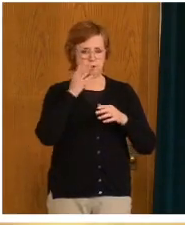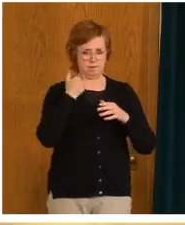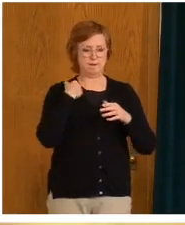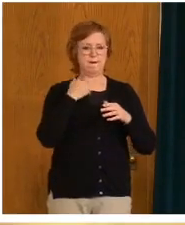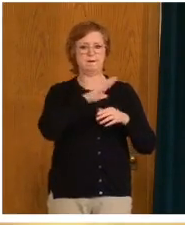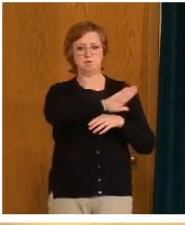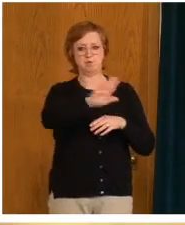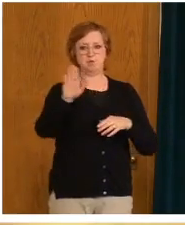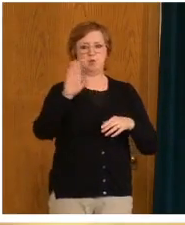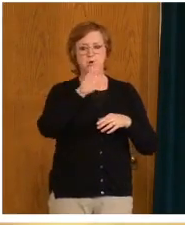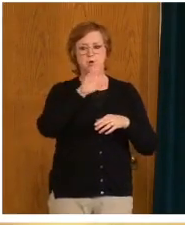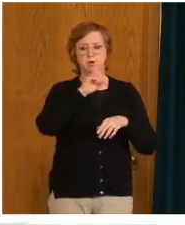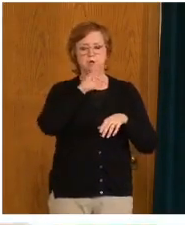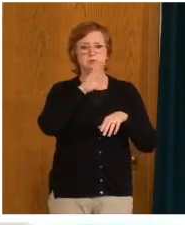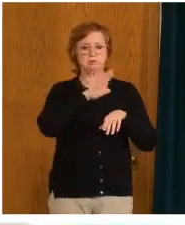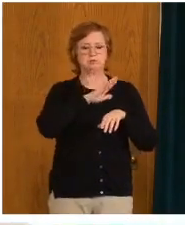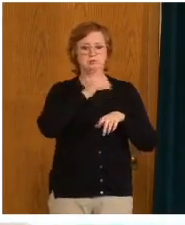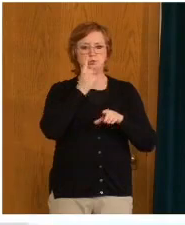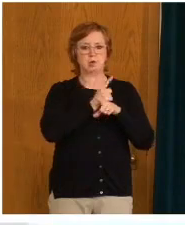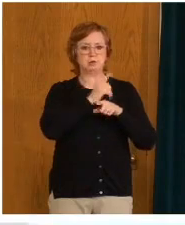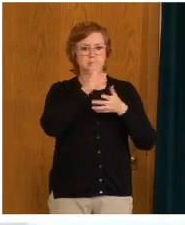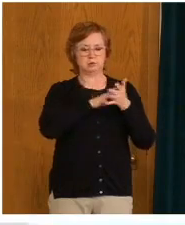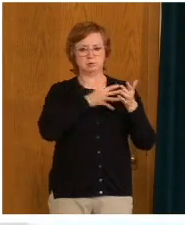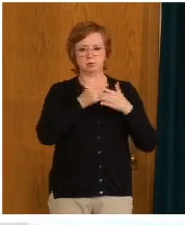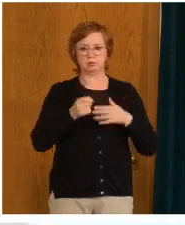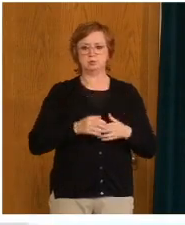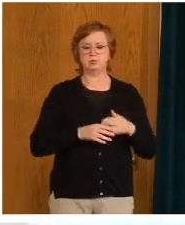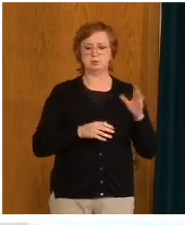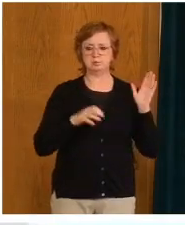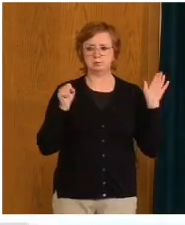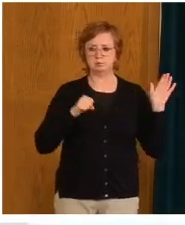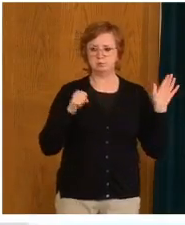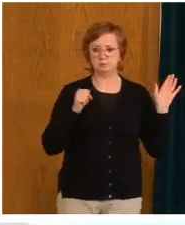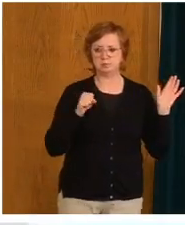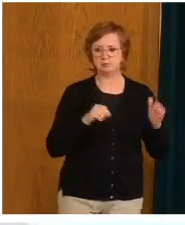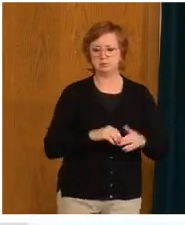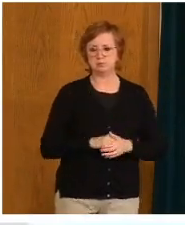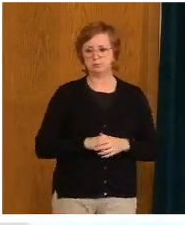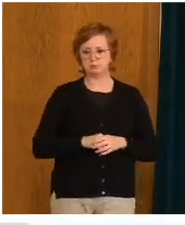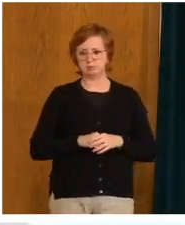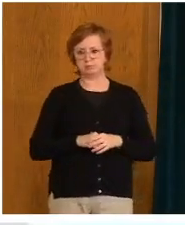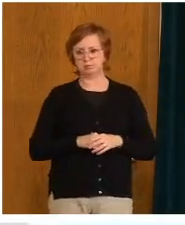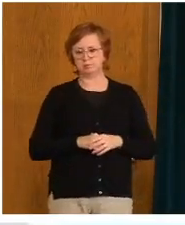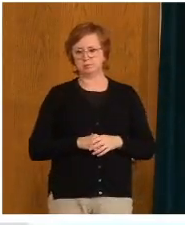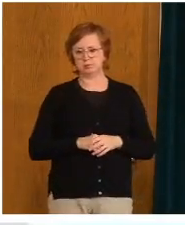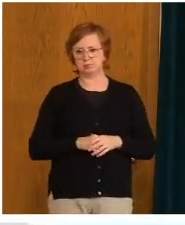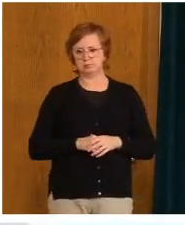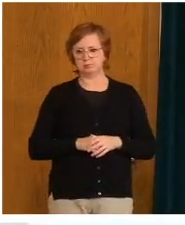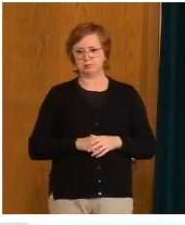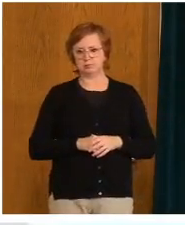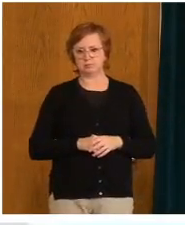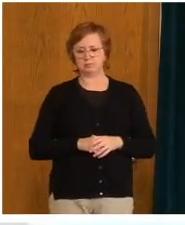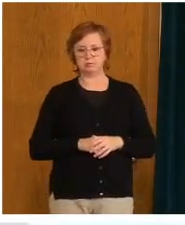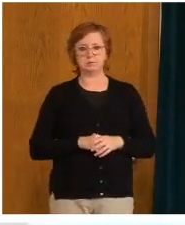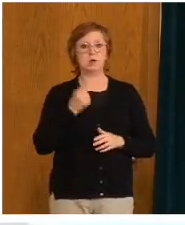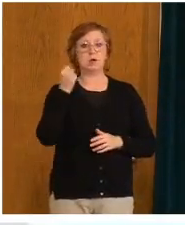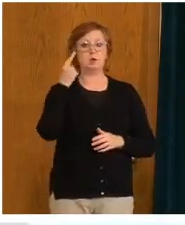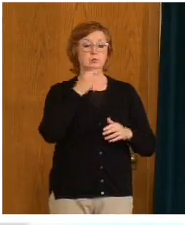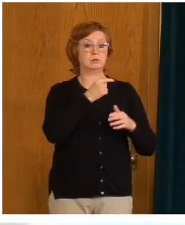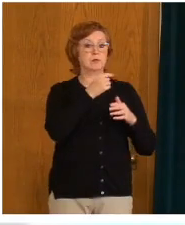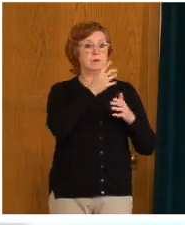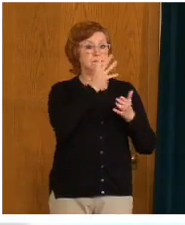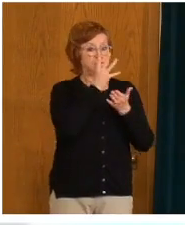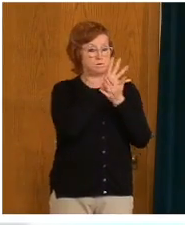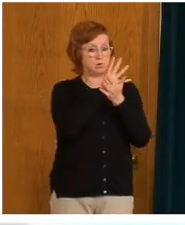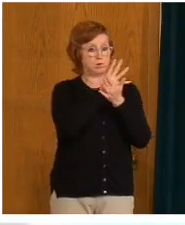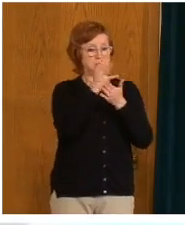period. Yeah. So for the second dose, the proud monograph says AstraZeneca can be given anytime from 4 weeks to